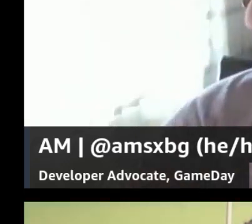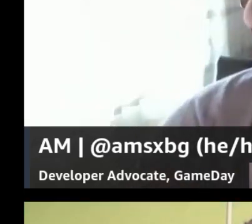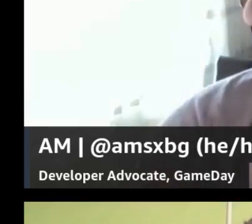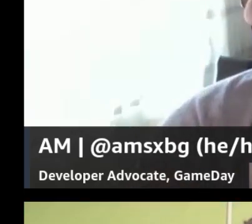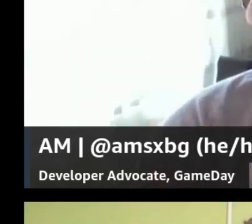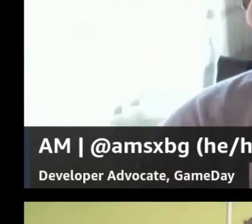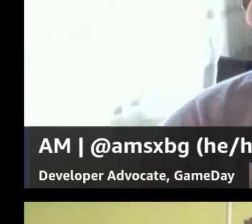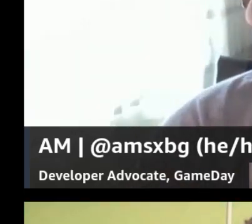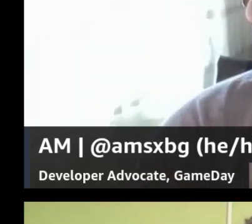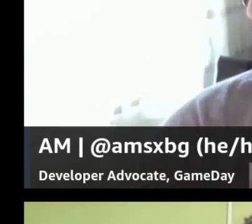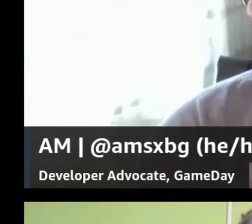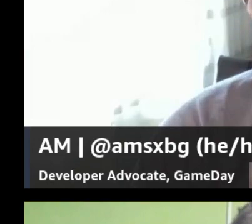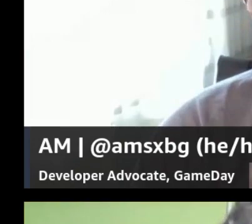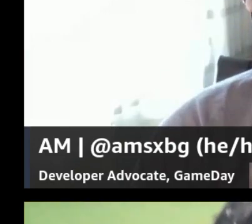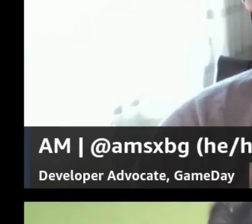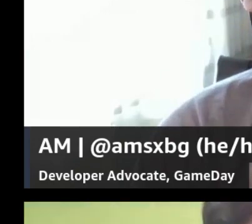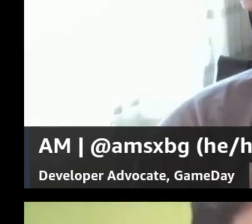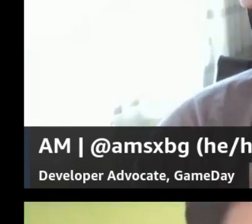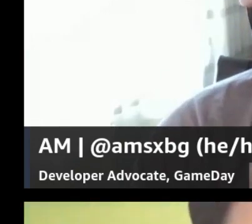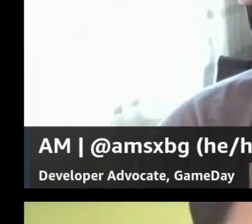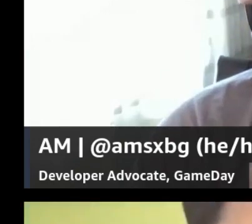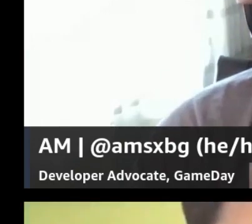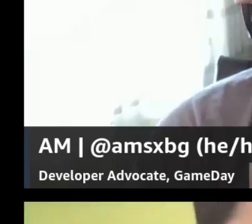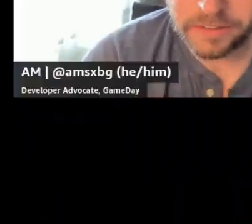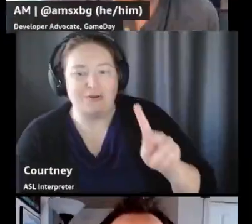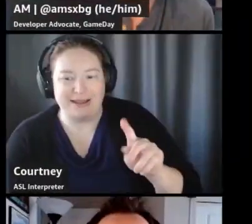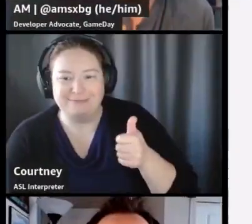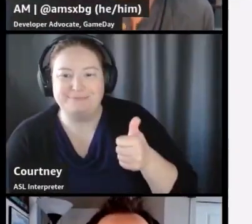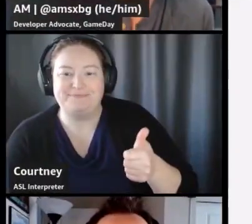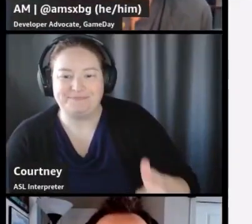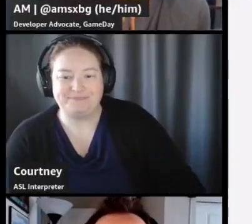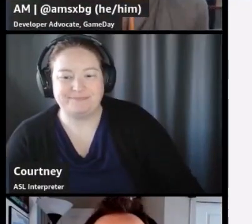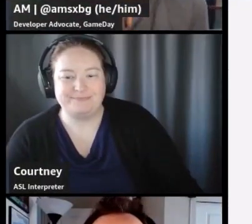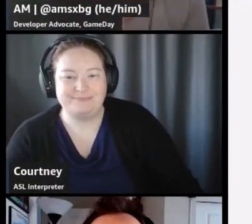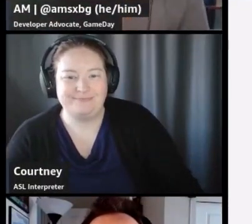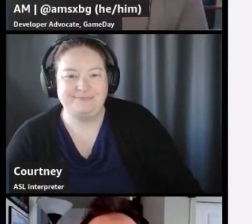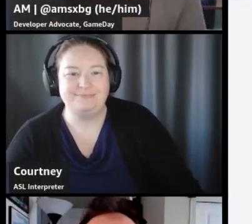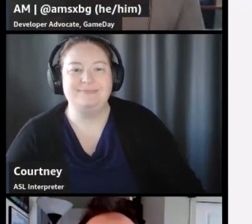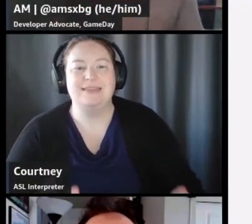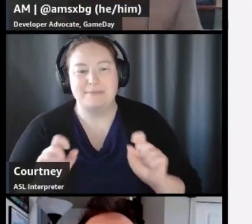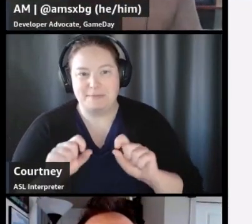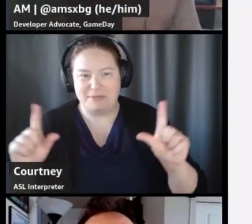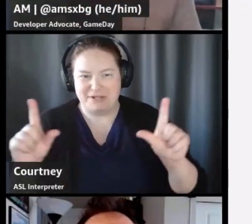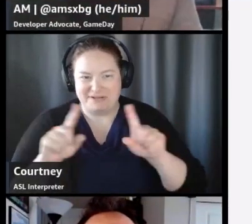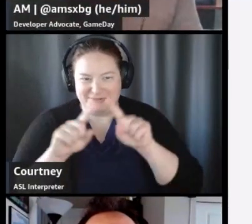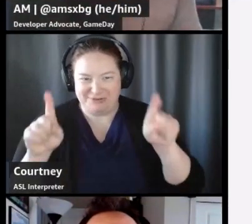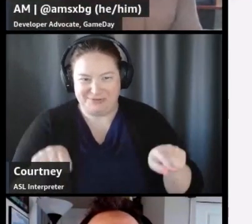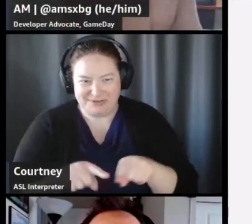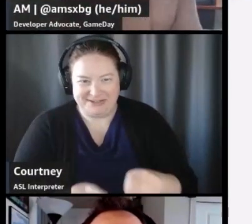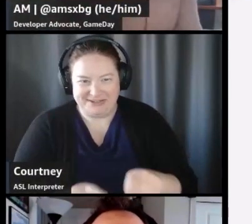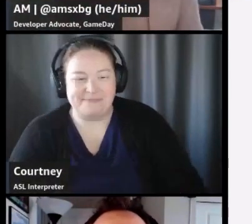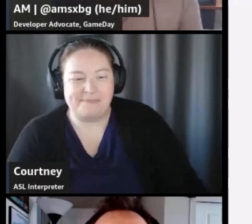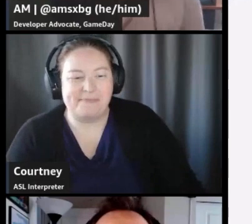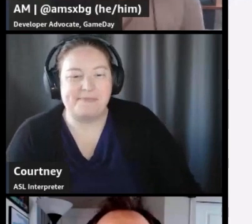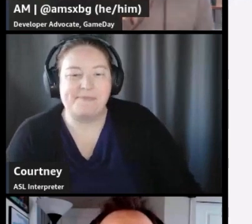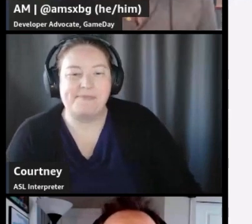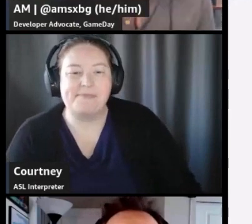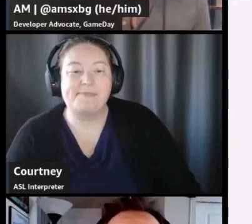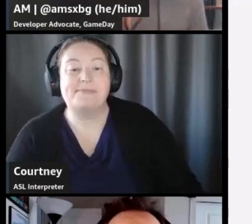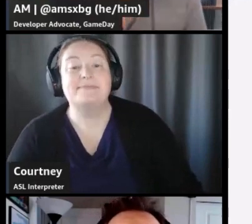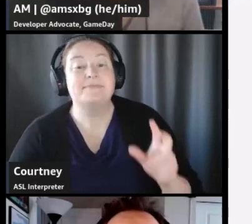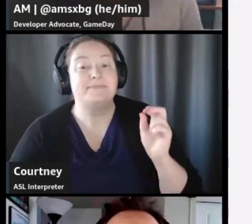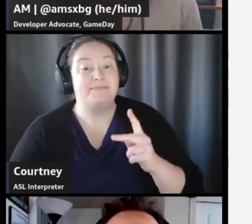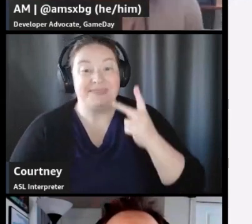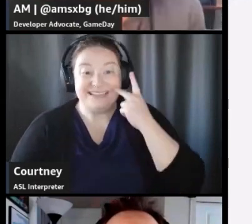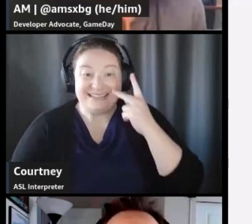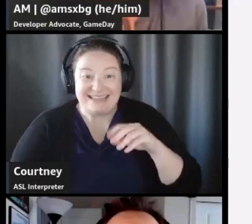let's see, are you switched over yet? There we go. Over. Yes. Let me pull up your screen. Here we are. Okay, so we're going to see this in